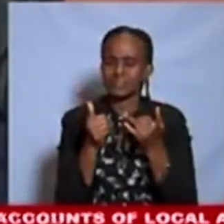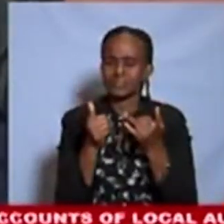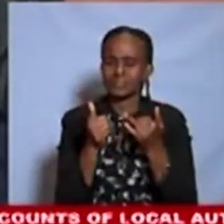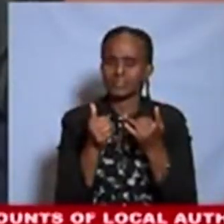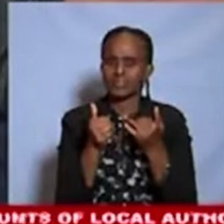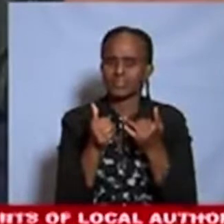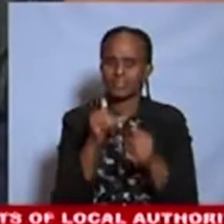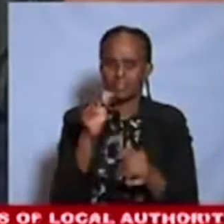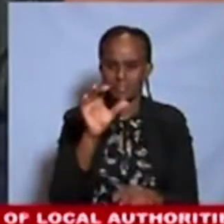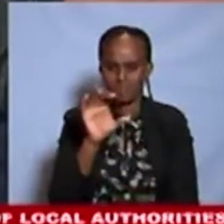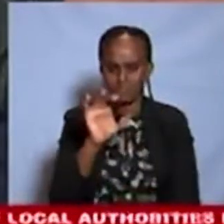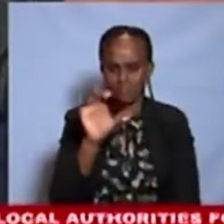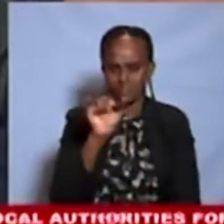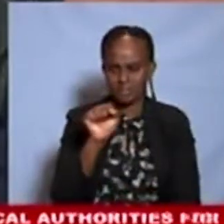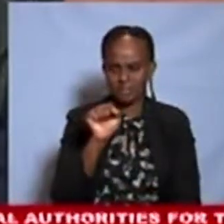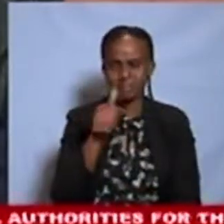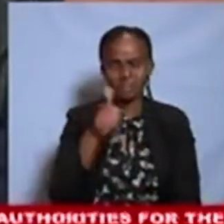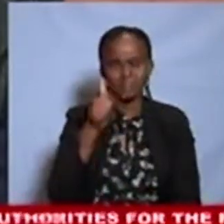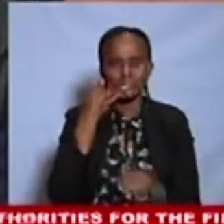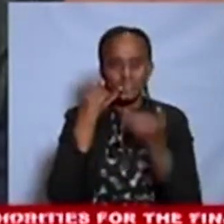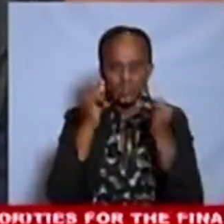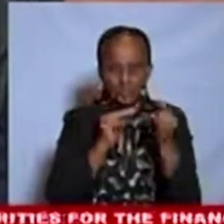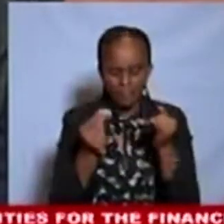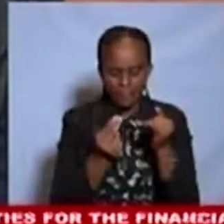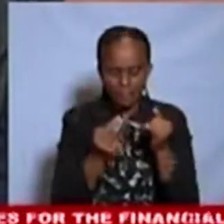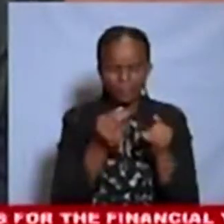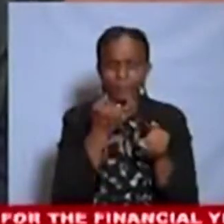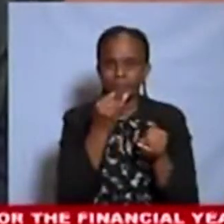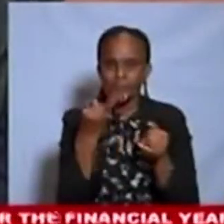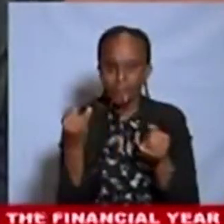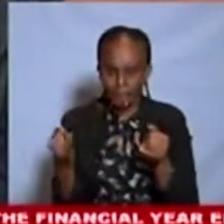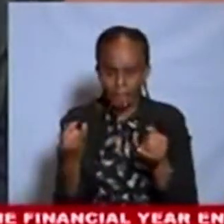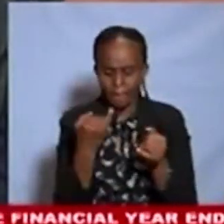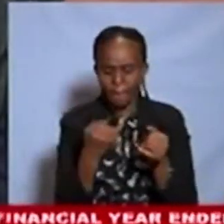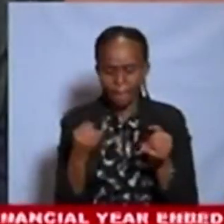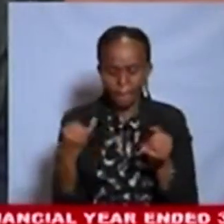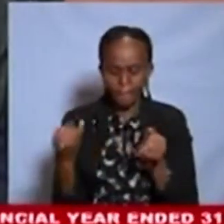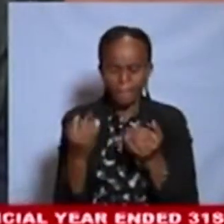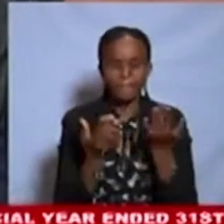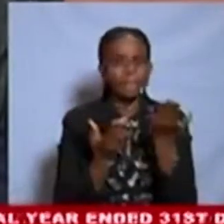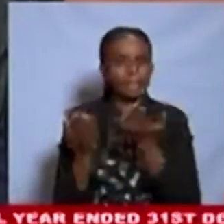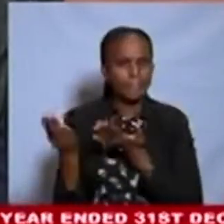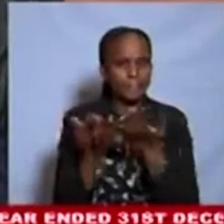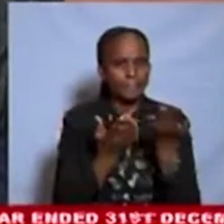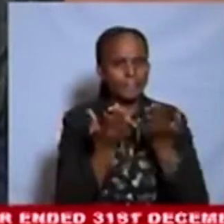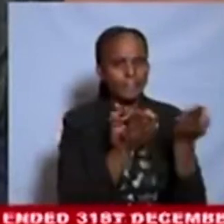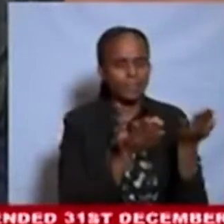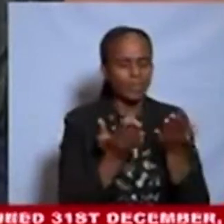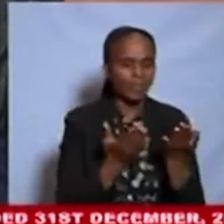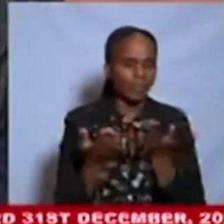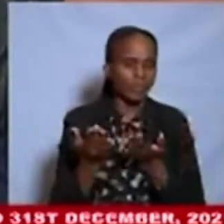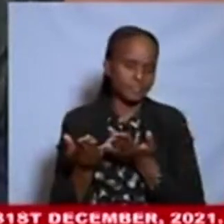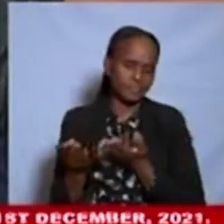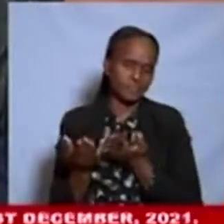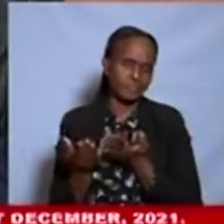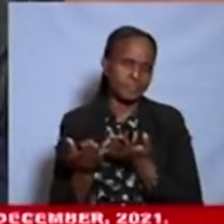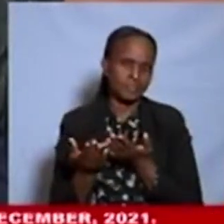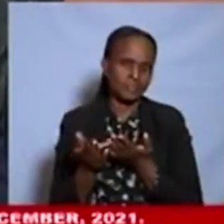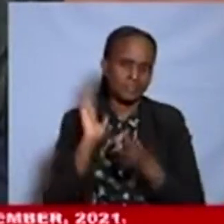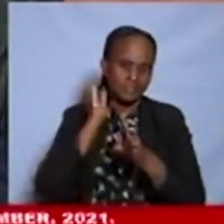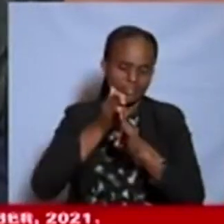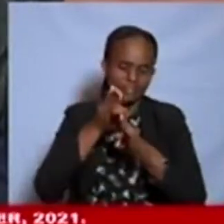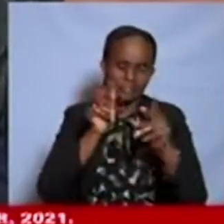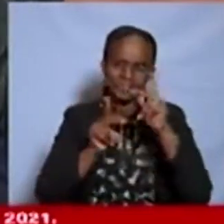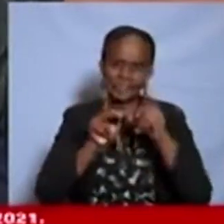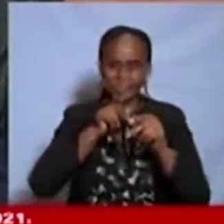the CS was just from telling us when he was itemizing the services they are giving to the people